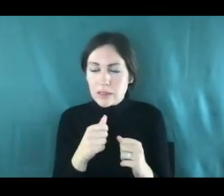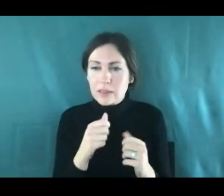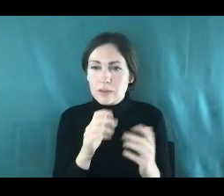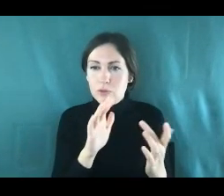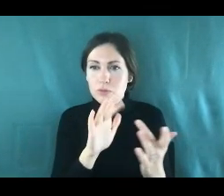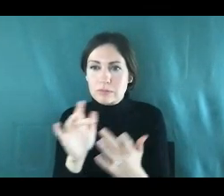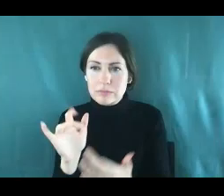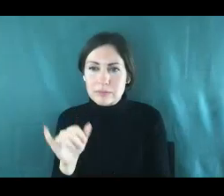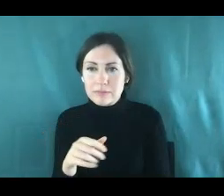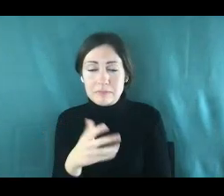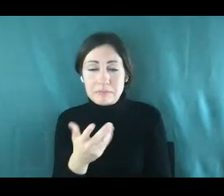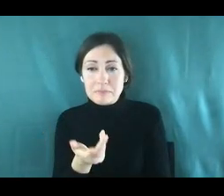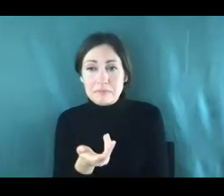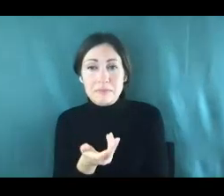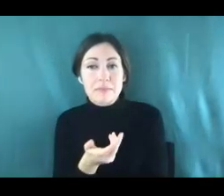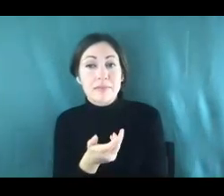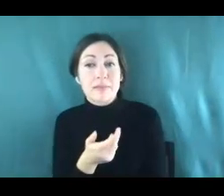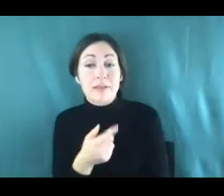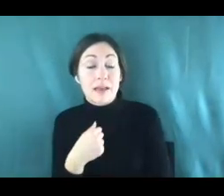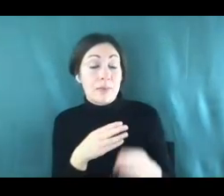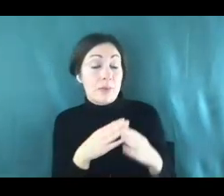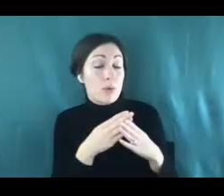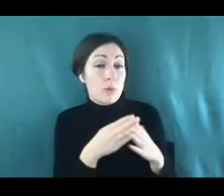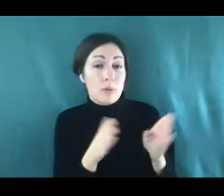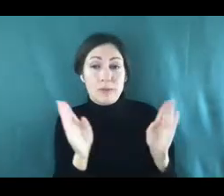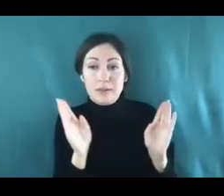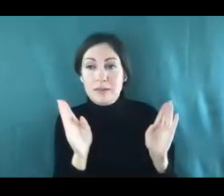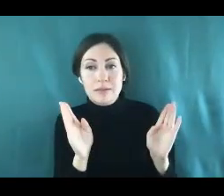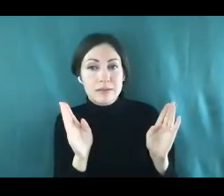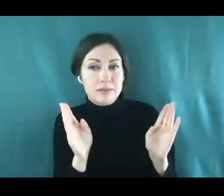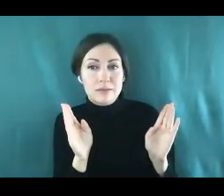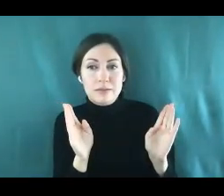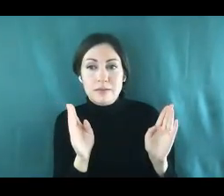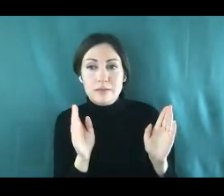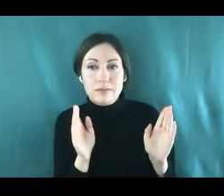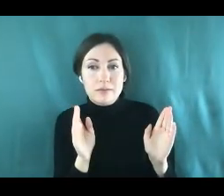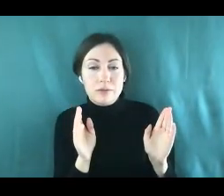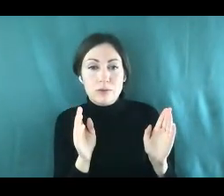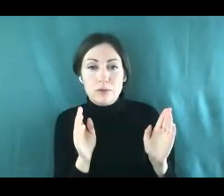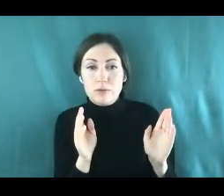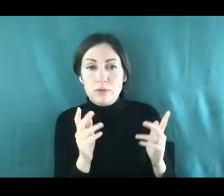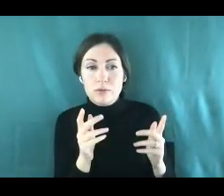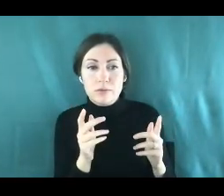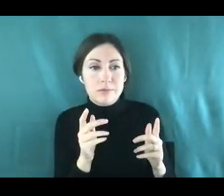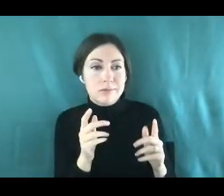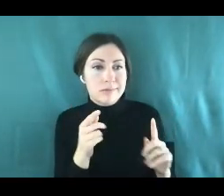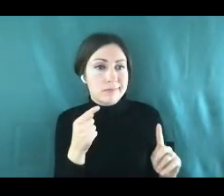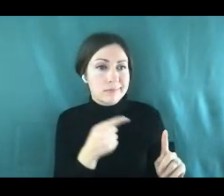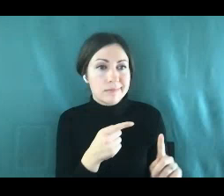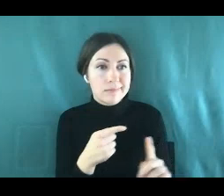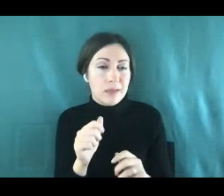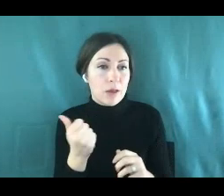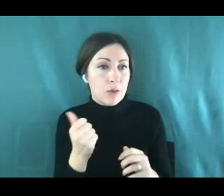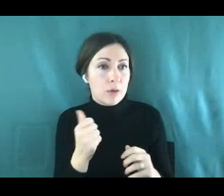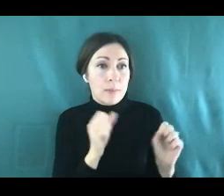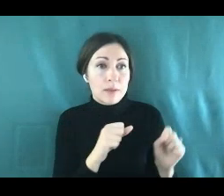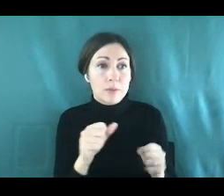No, I am open to looking up specifically to potential partners